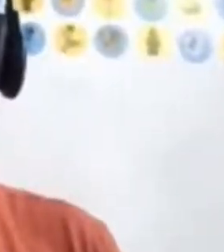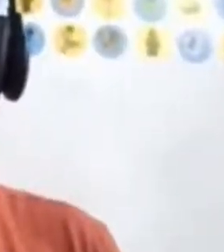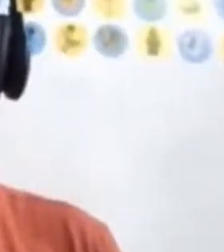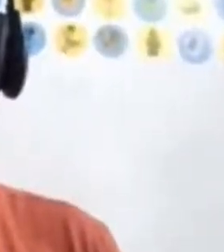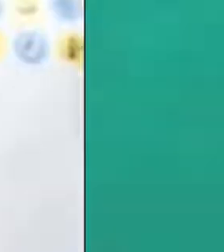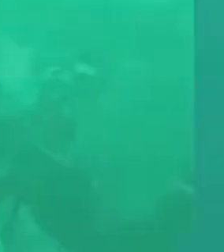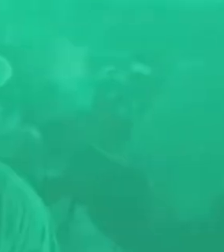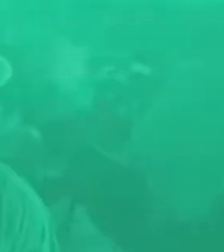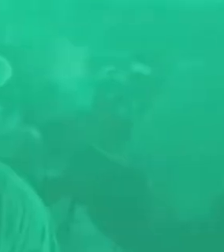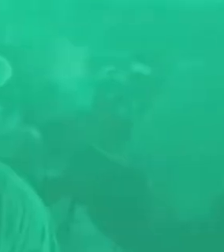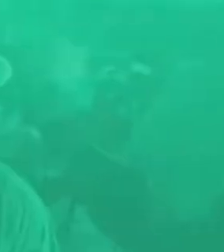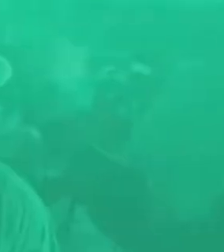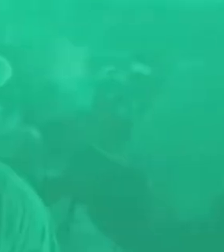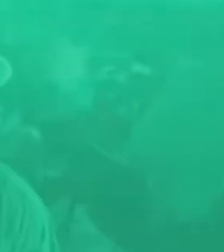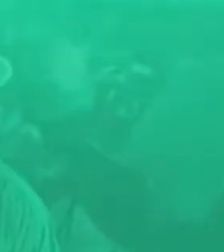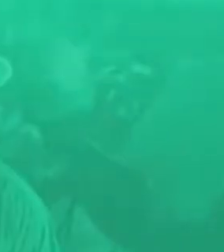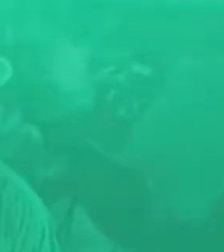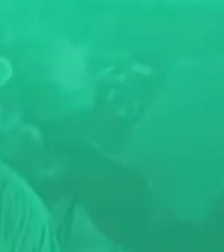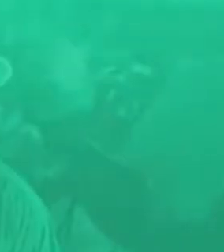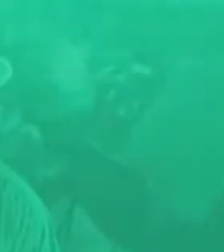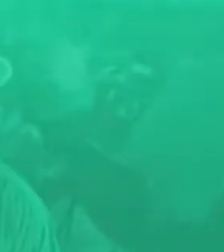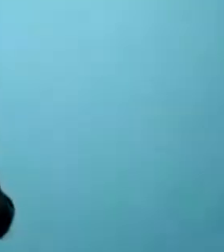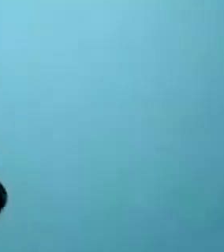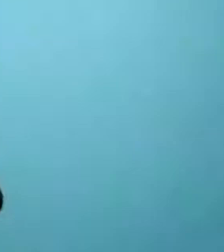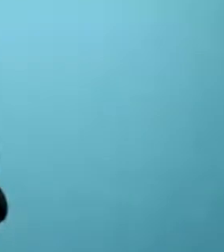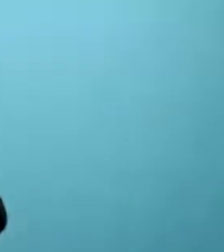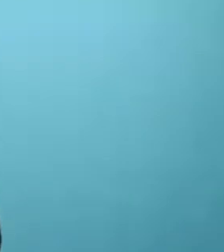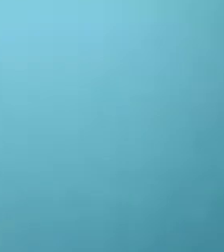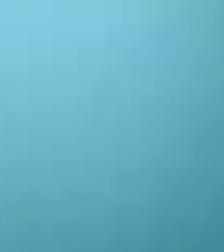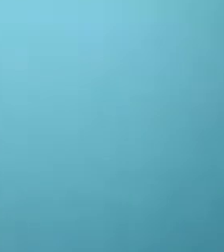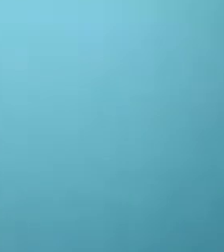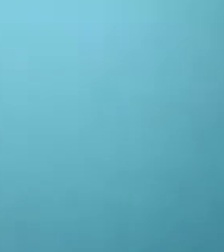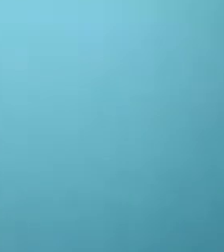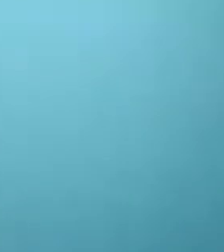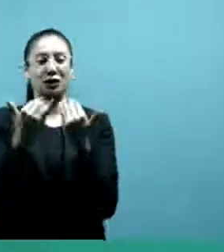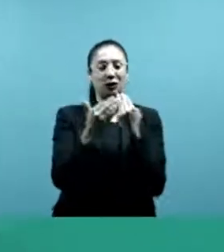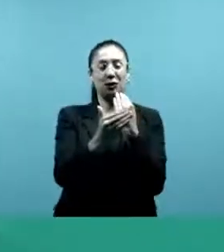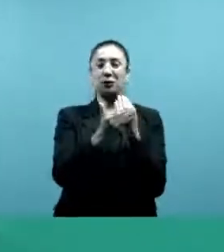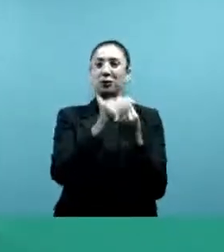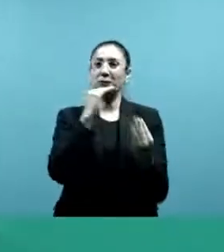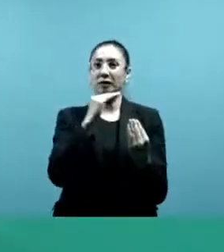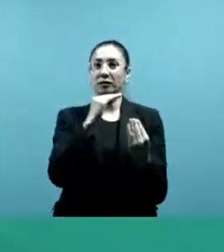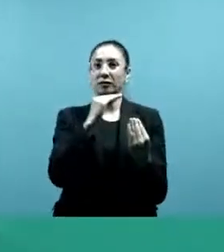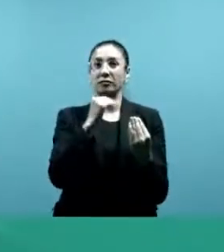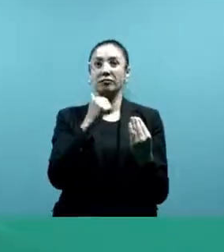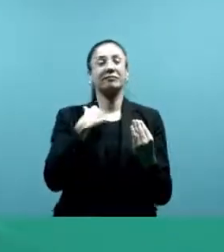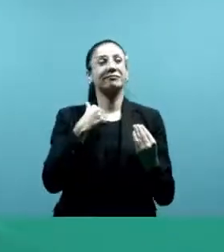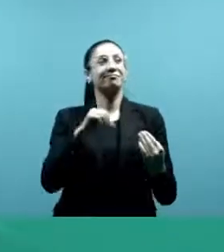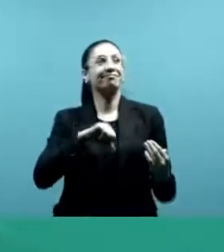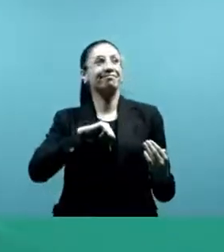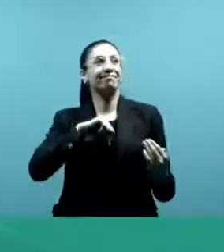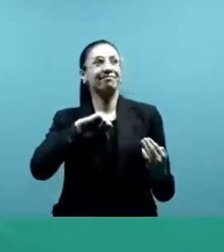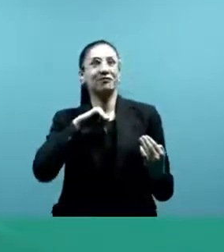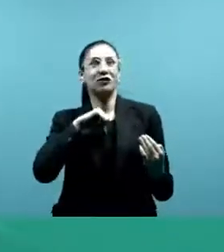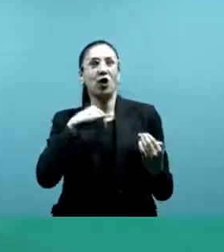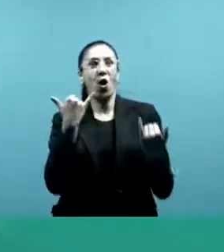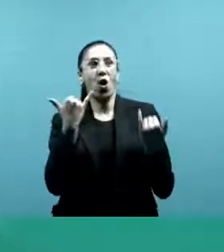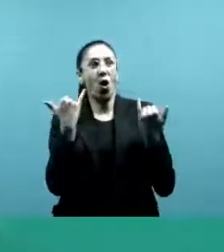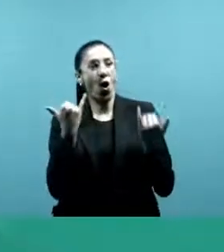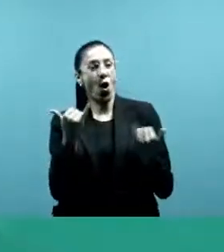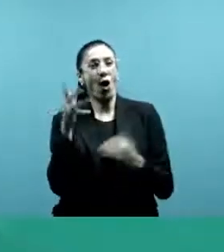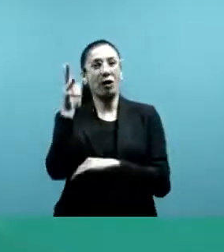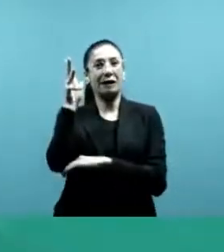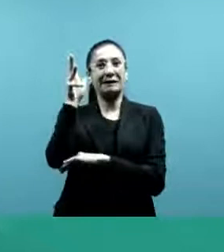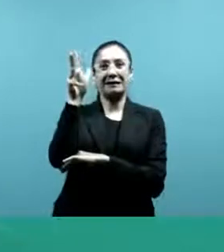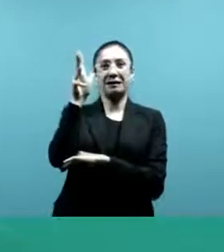Buenos días, señoras y señores. Gracias por la invitación. Es un privilegio que pueda estar con ustedes durante este